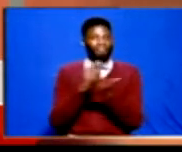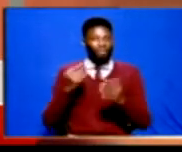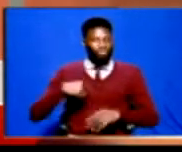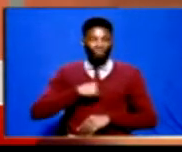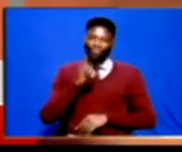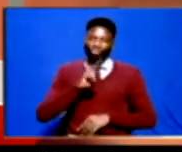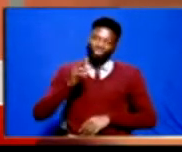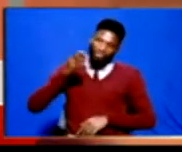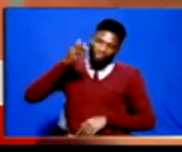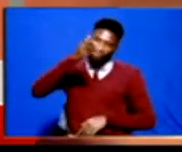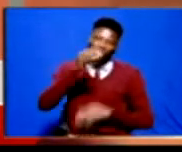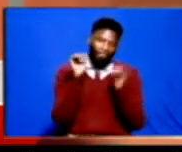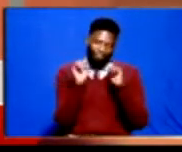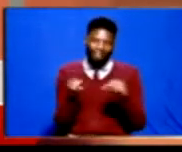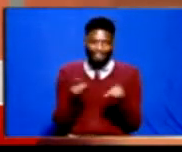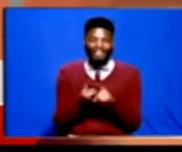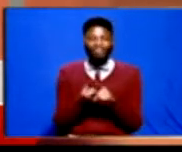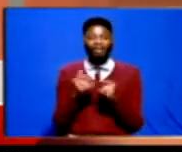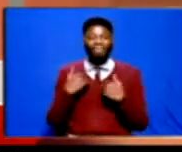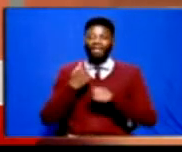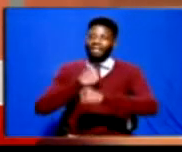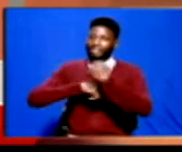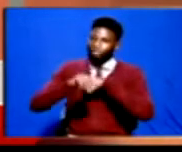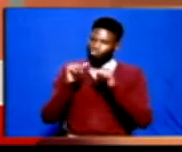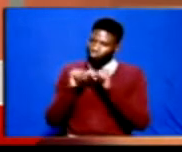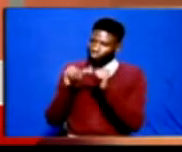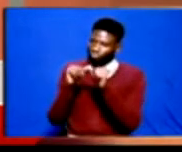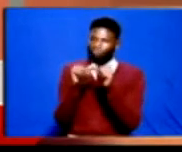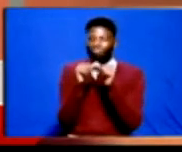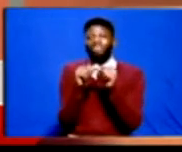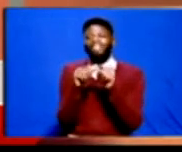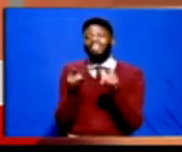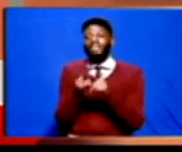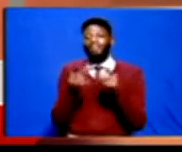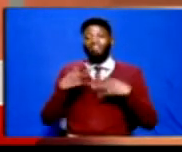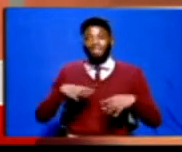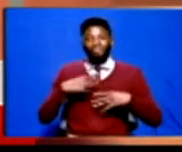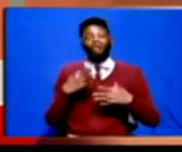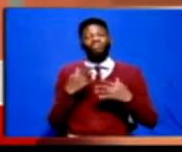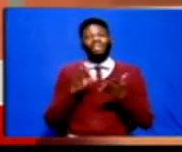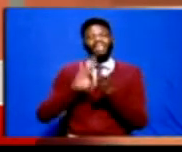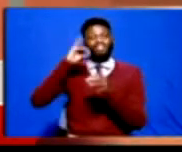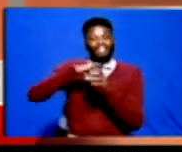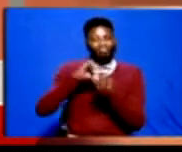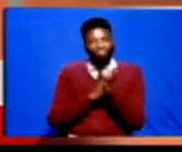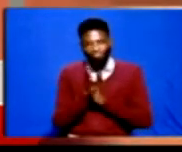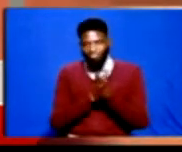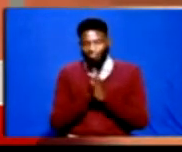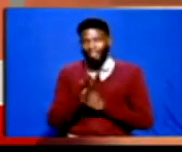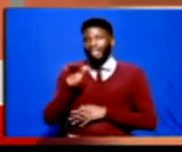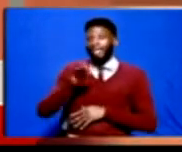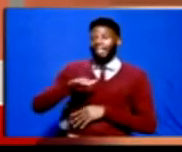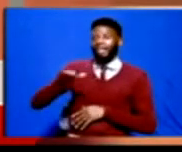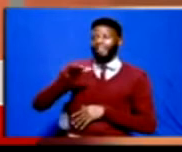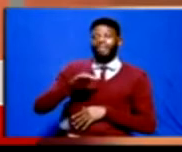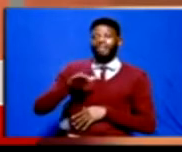future. There's still some ongoing activity and interest from investors on the offshore basis,